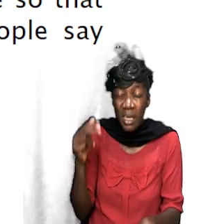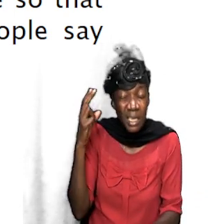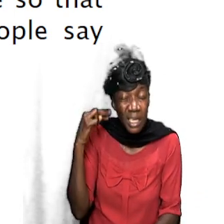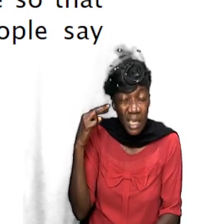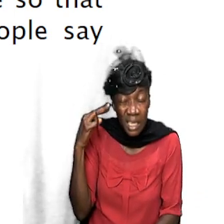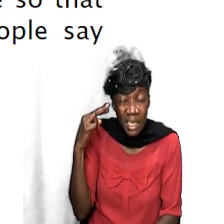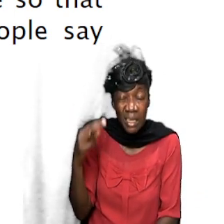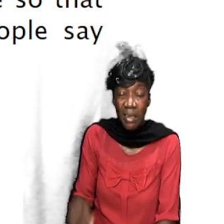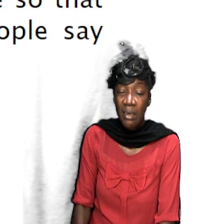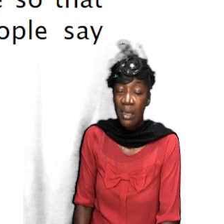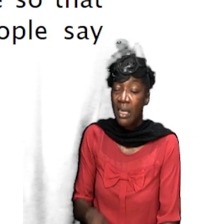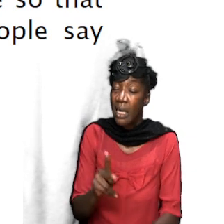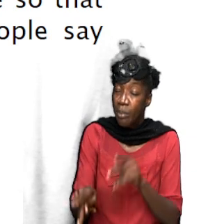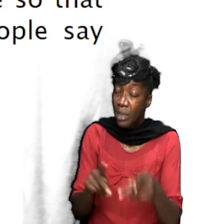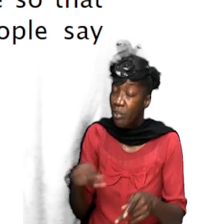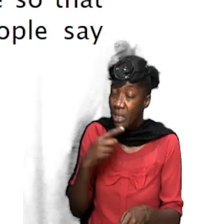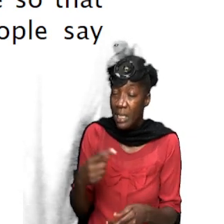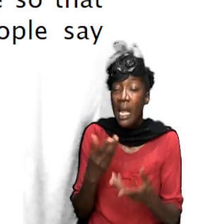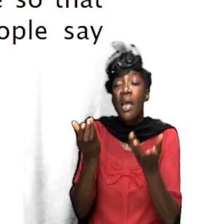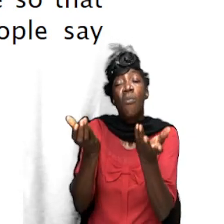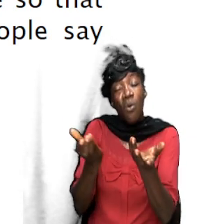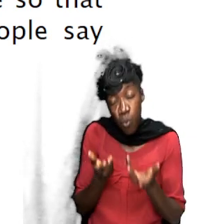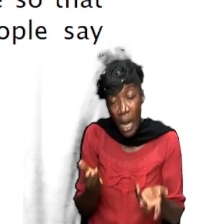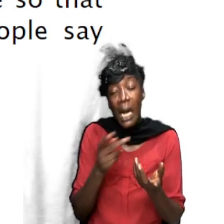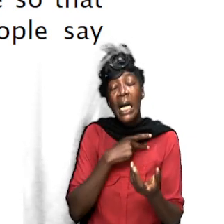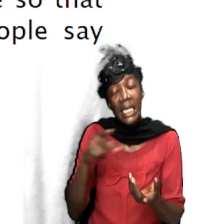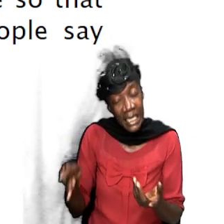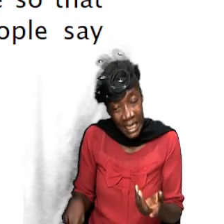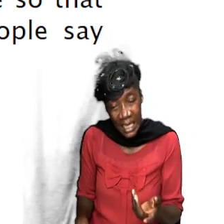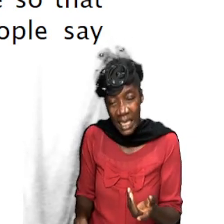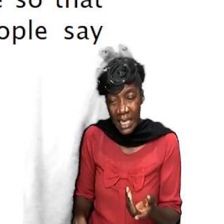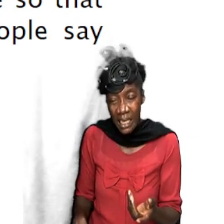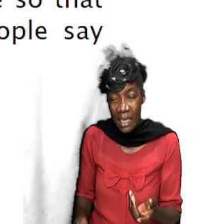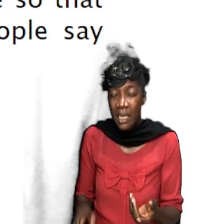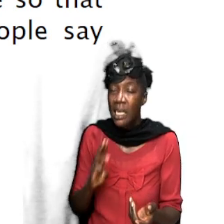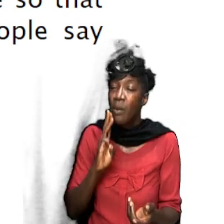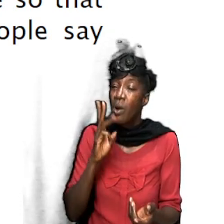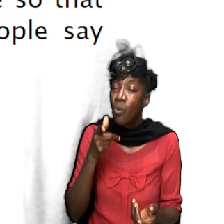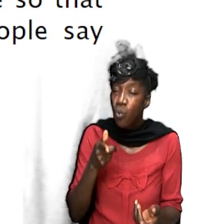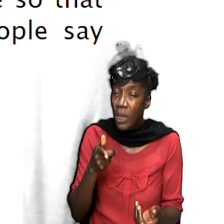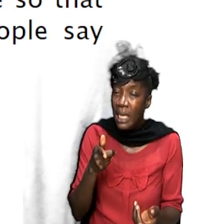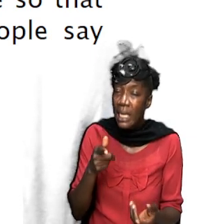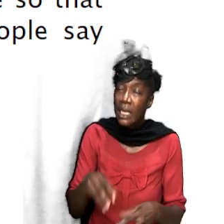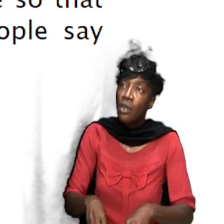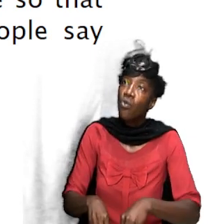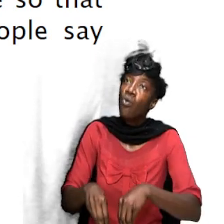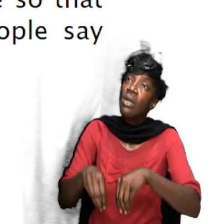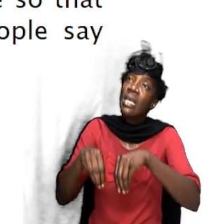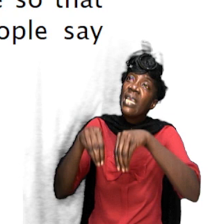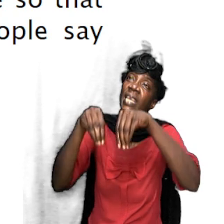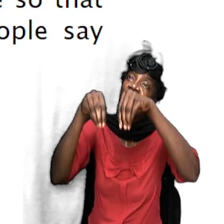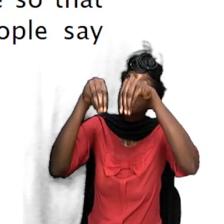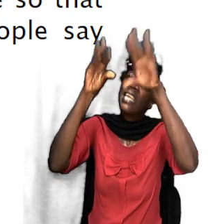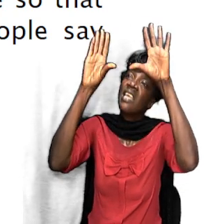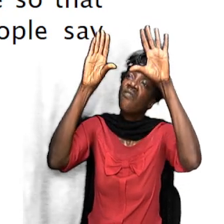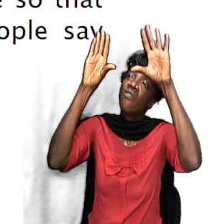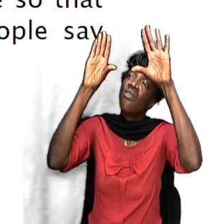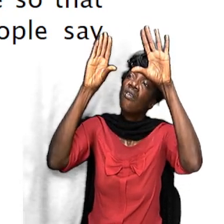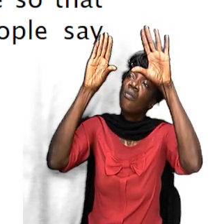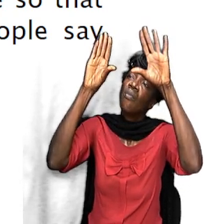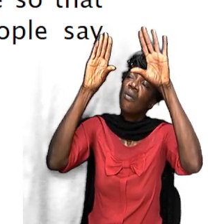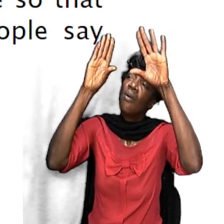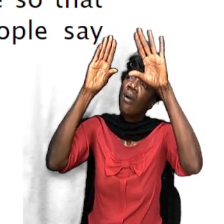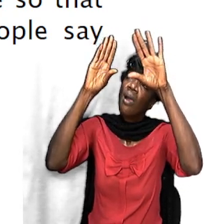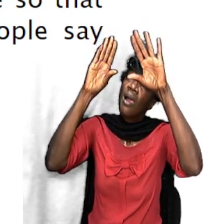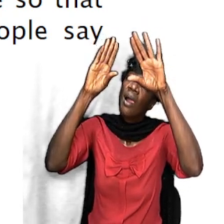say, give us a king. The people were willing to give up all that they were